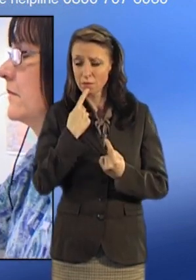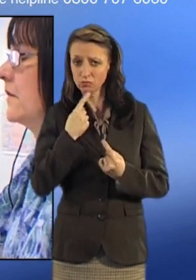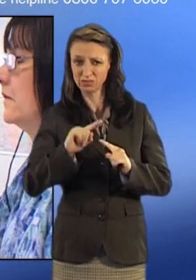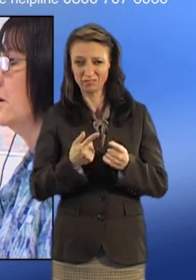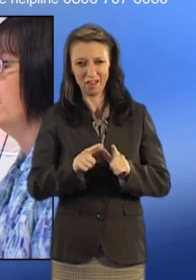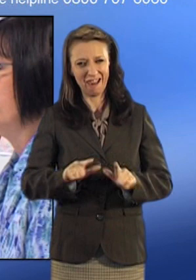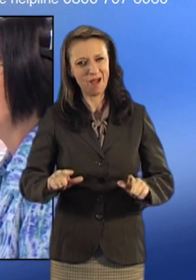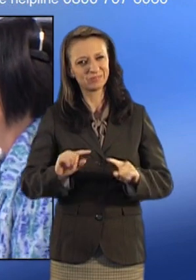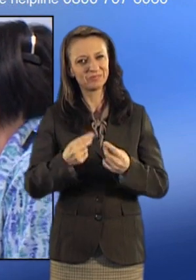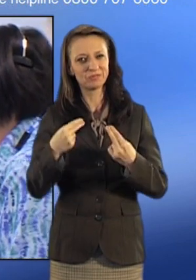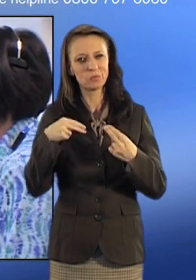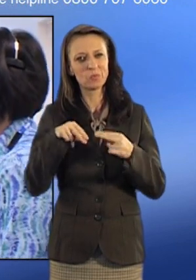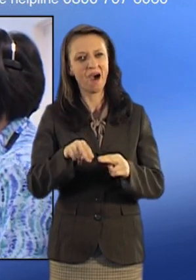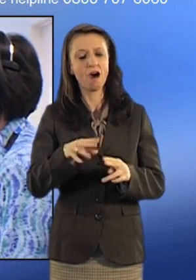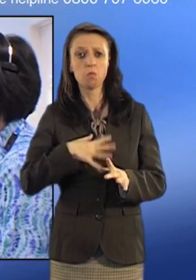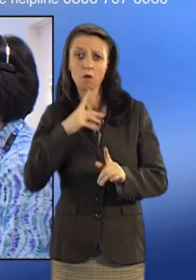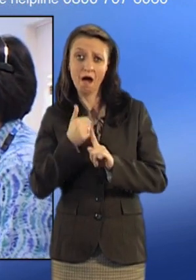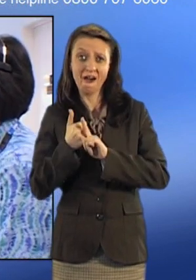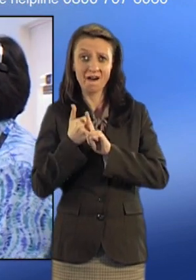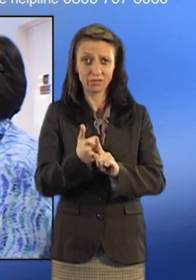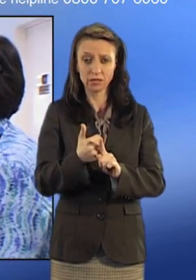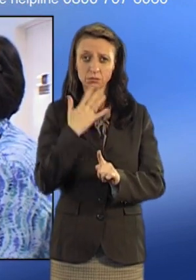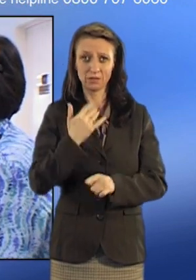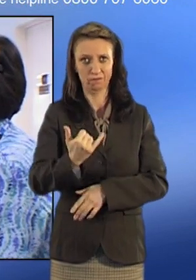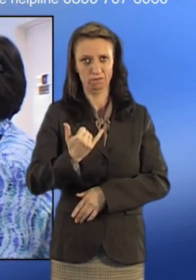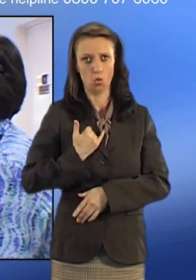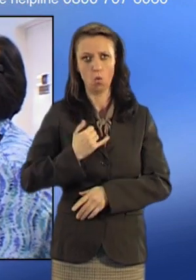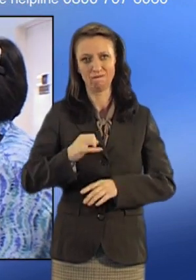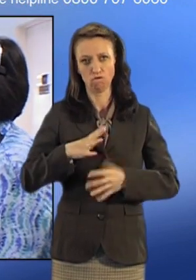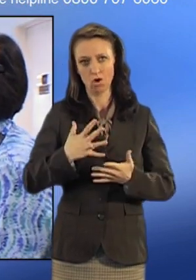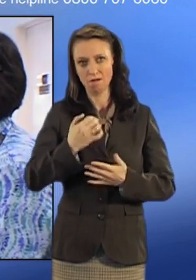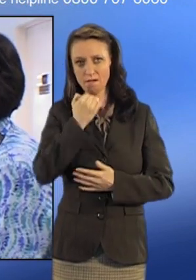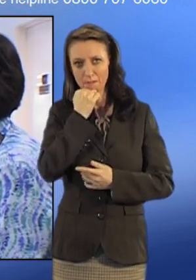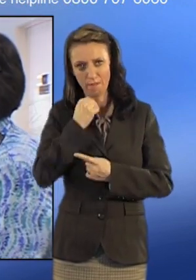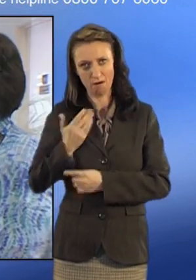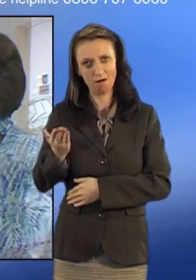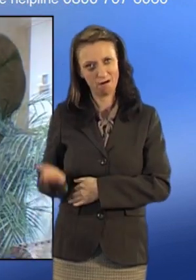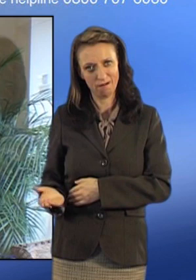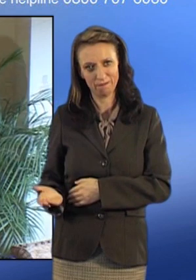if you simply want advice, call the free helpline number shown on the screen.